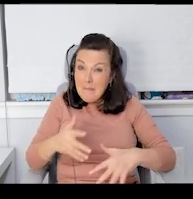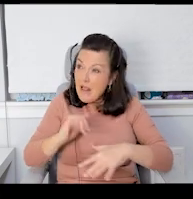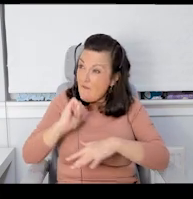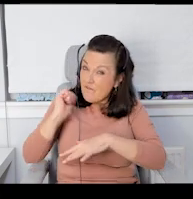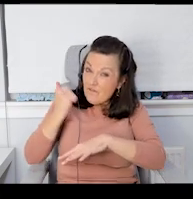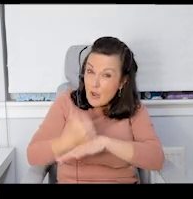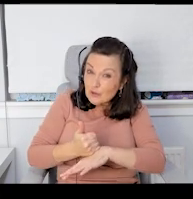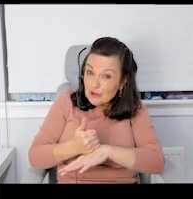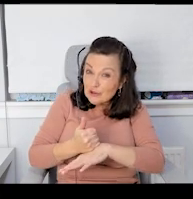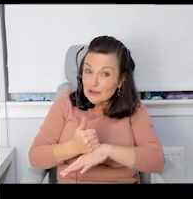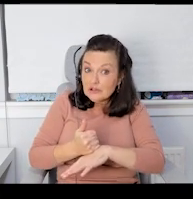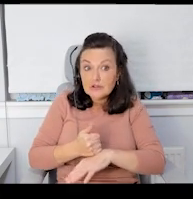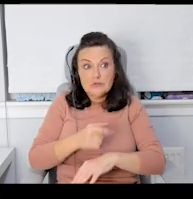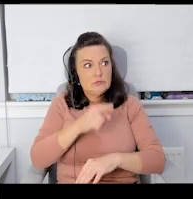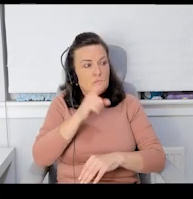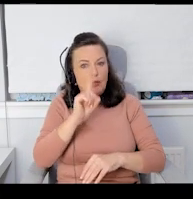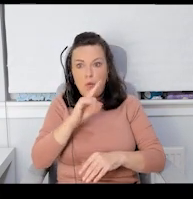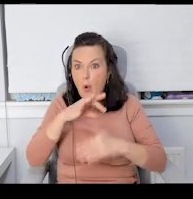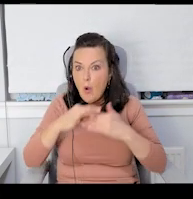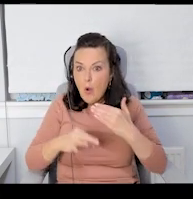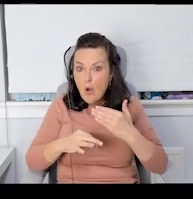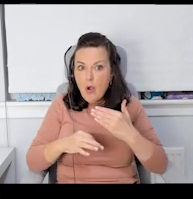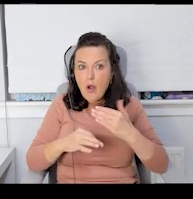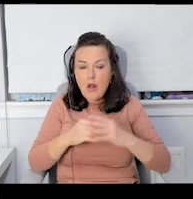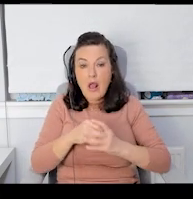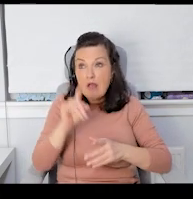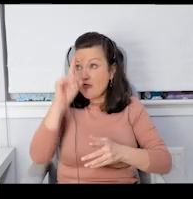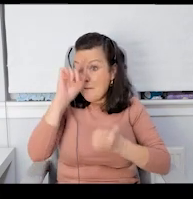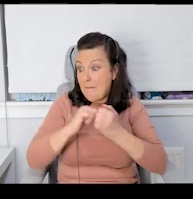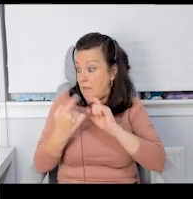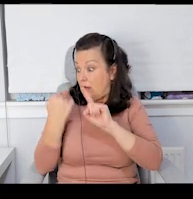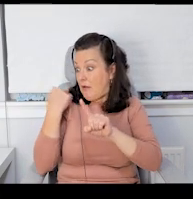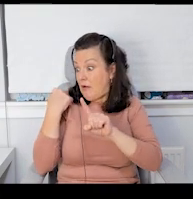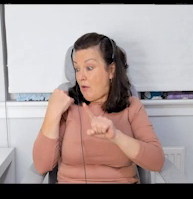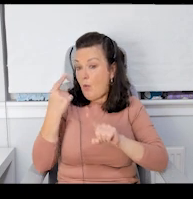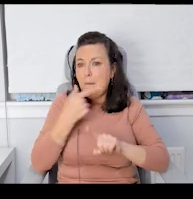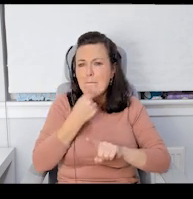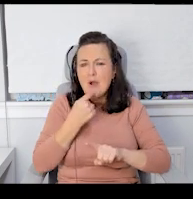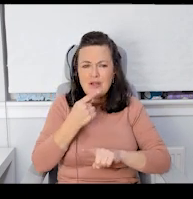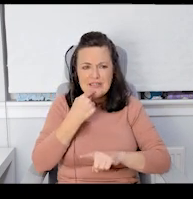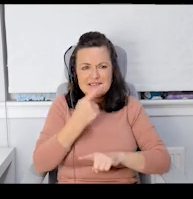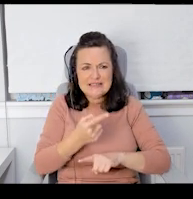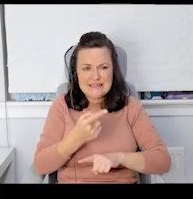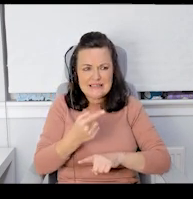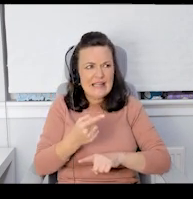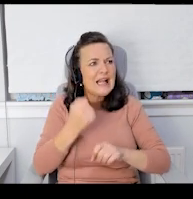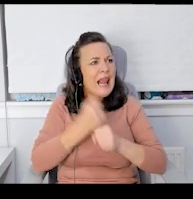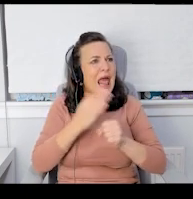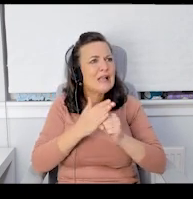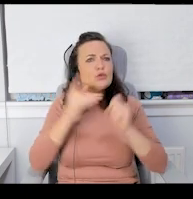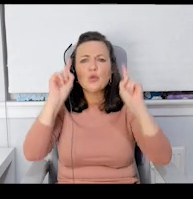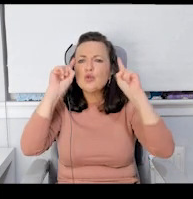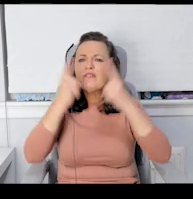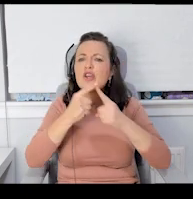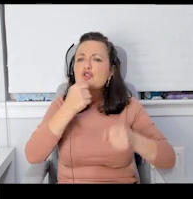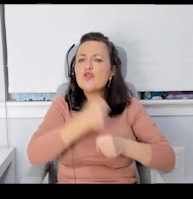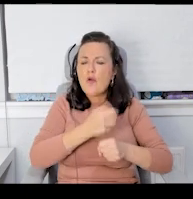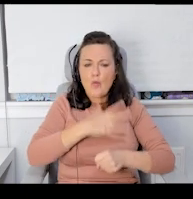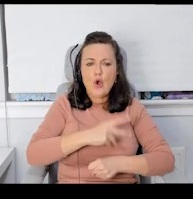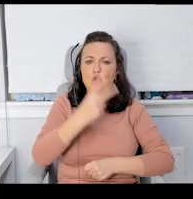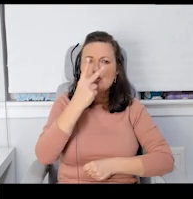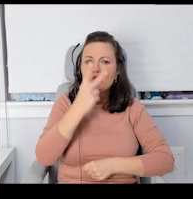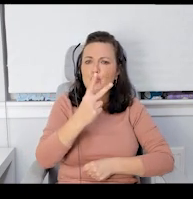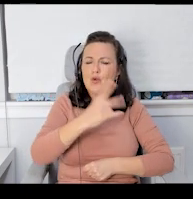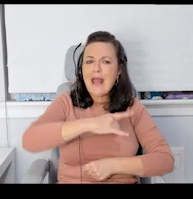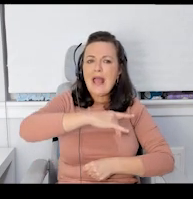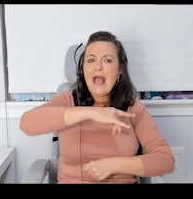about what their offer is in terms of conditions. I had a boy the other day come back and it's saying geography, Glasgow University, two